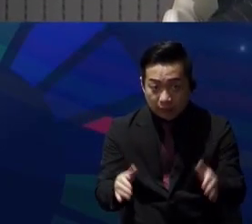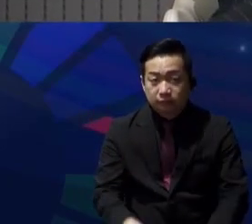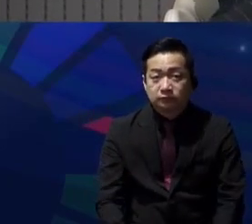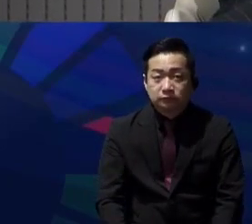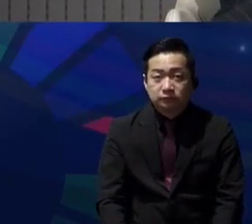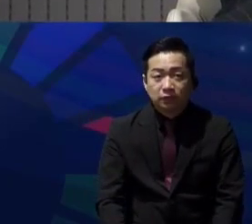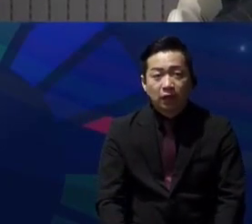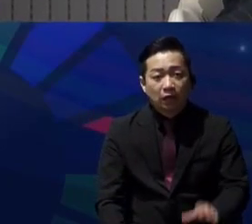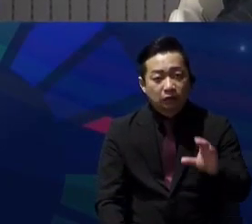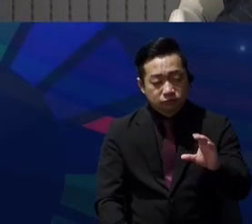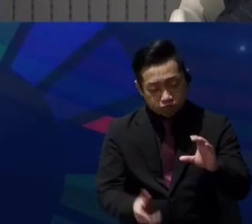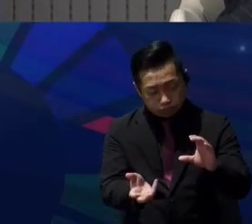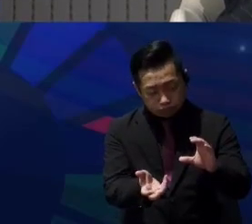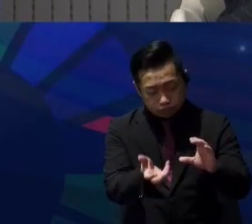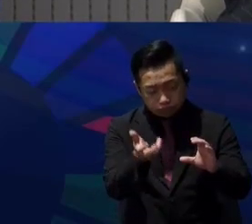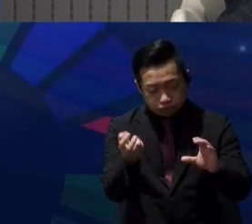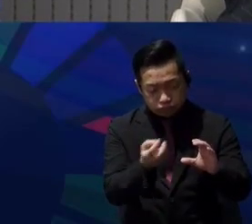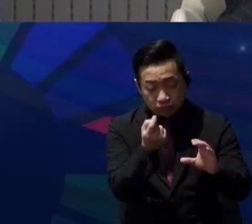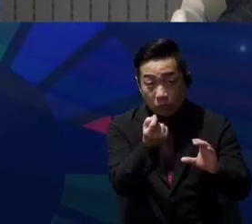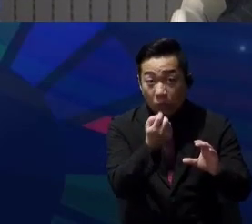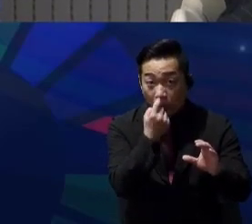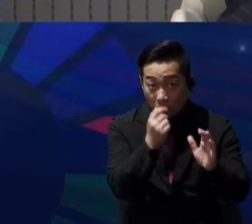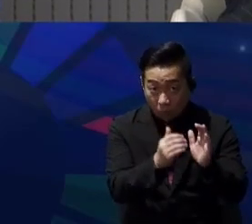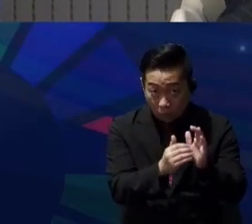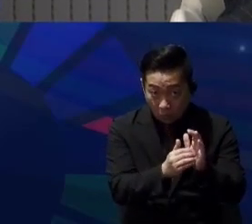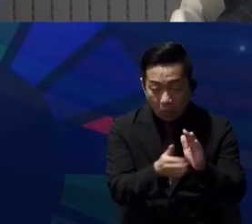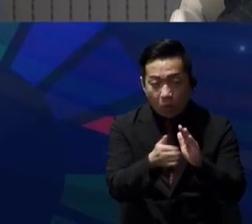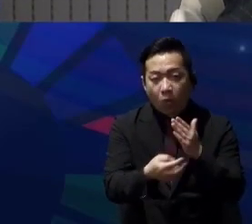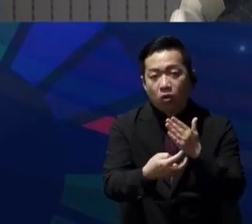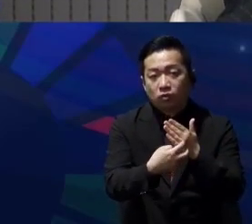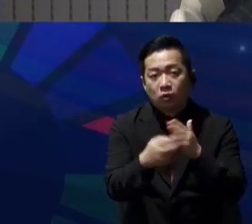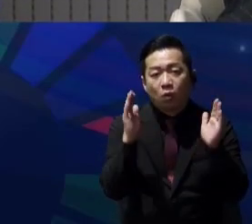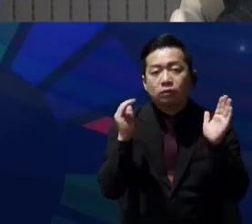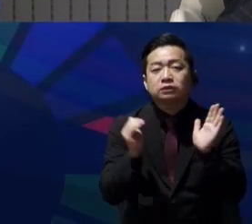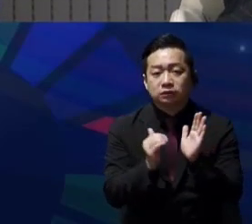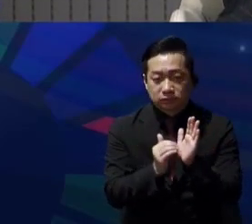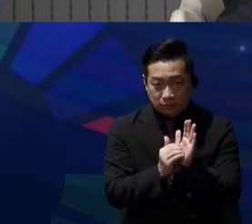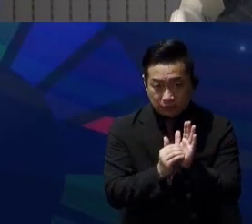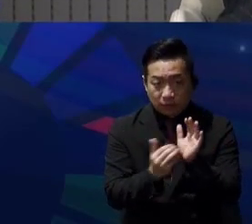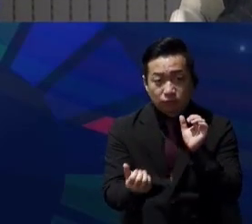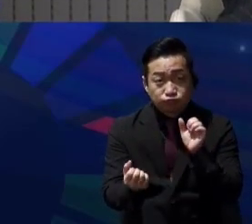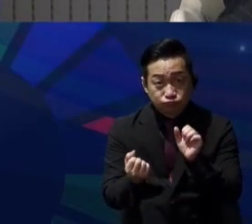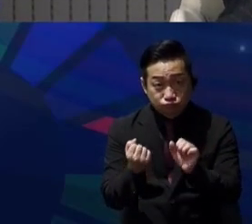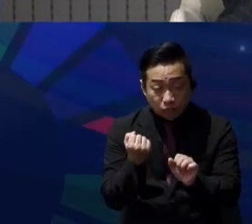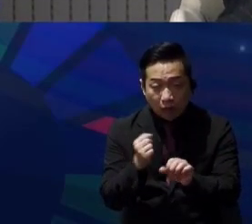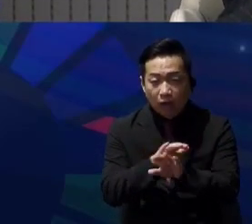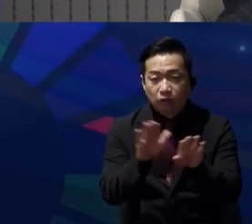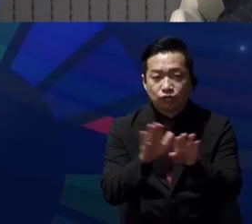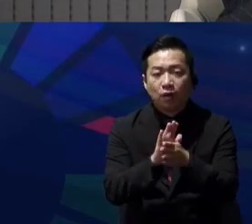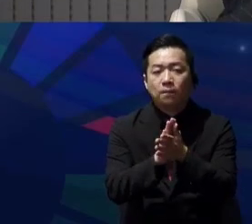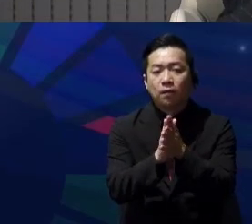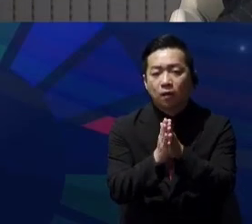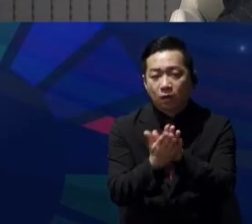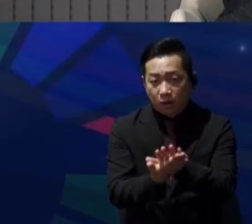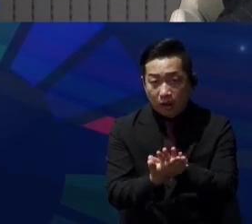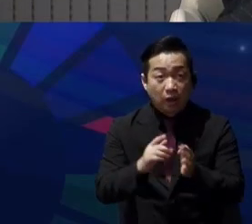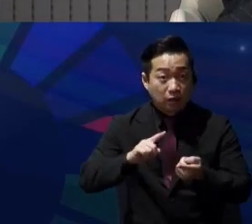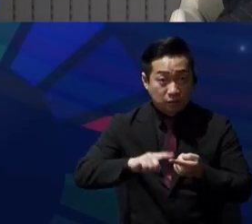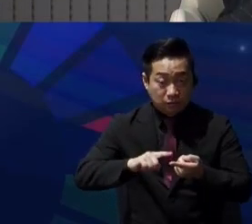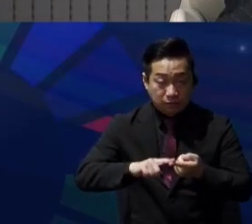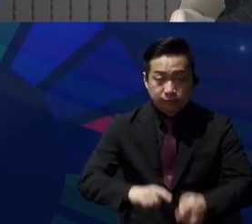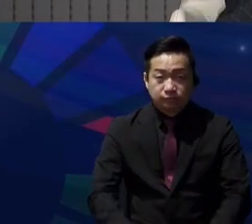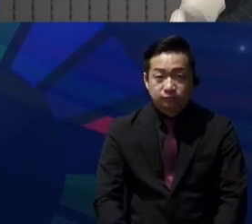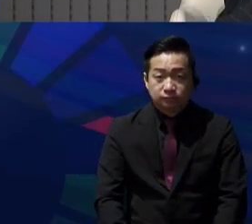health, but there was no mention on climate change. And in 1986, we already knew. Carl Sagan and others had already started talking about